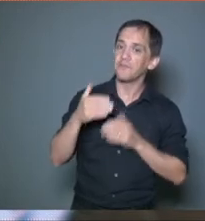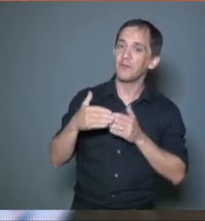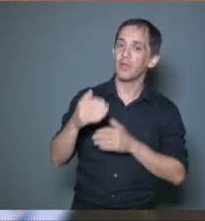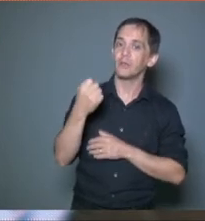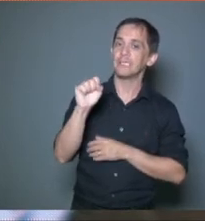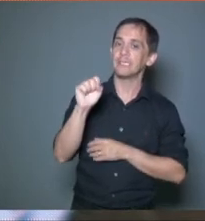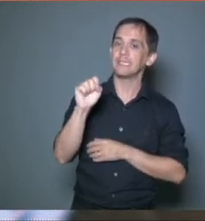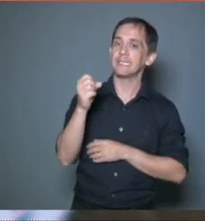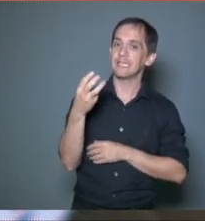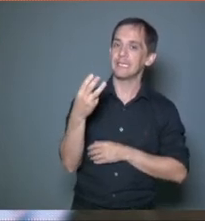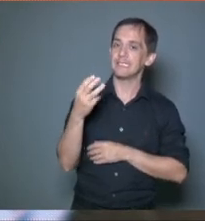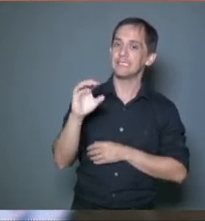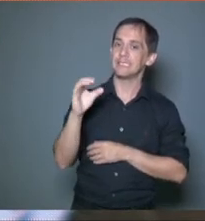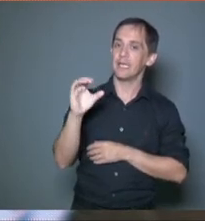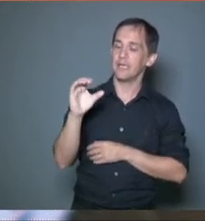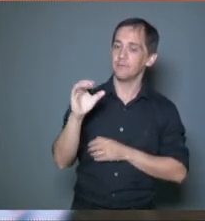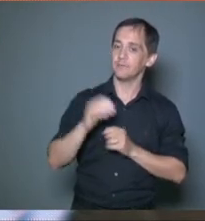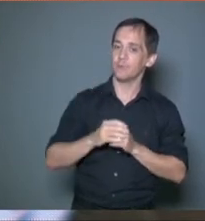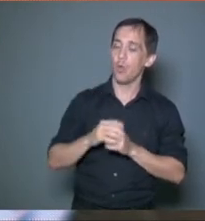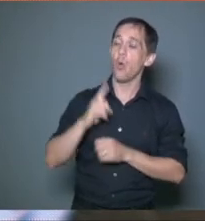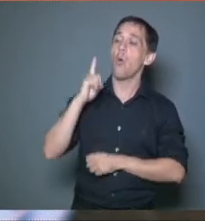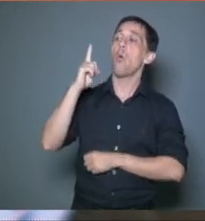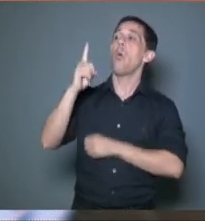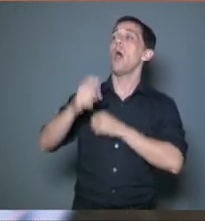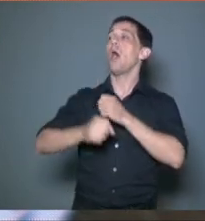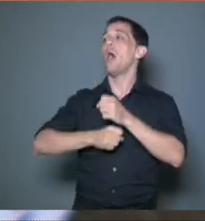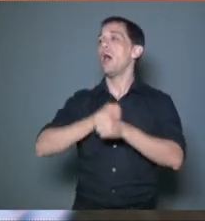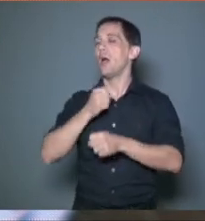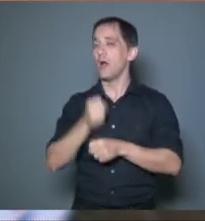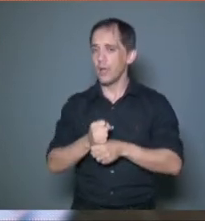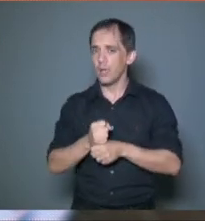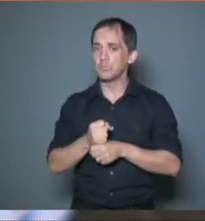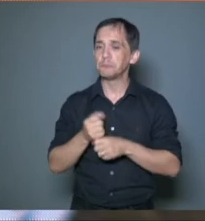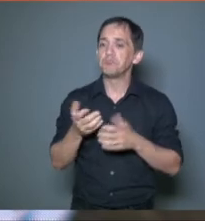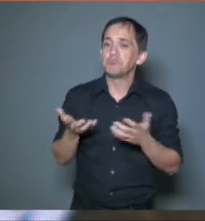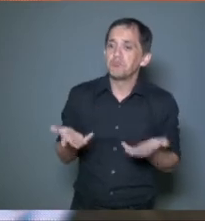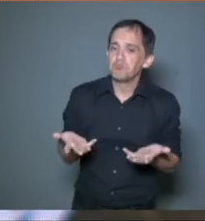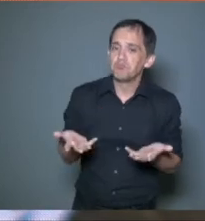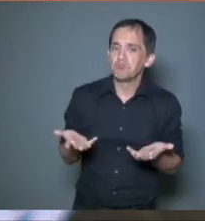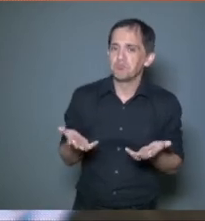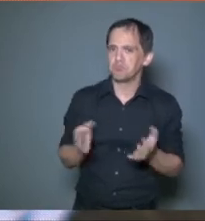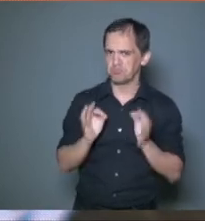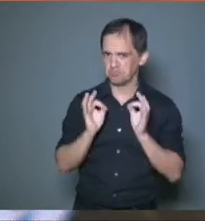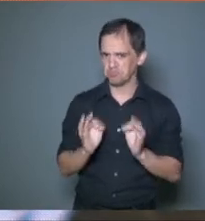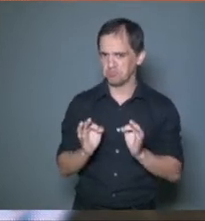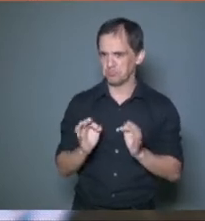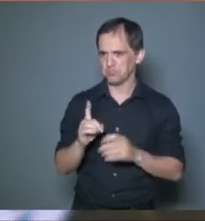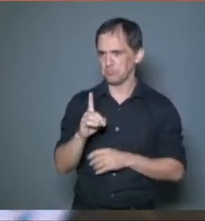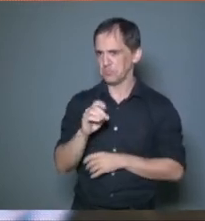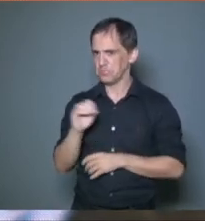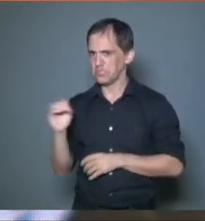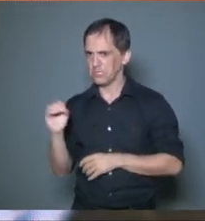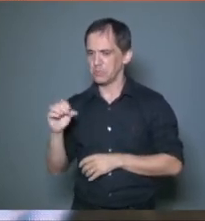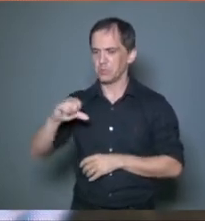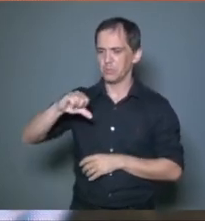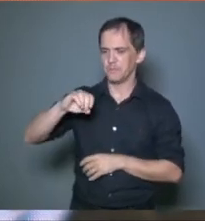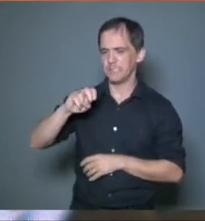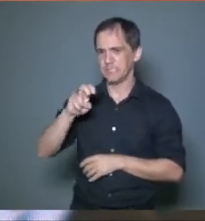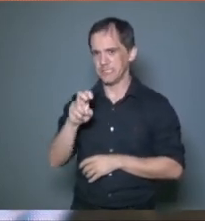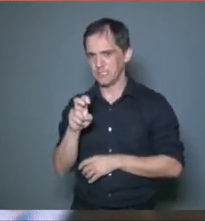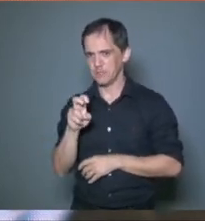2023 is 83 cents today. So 1 year from now, the spot price, what is it going to be?